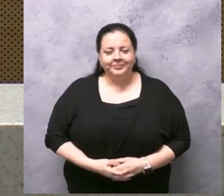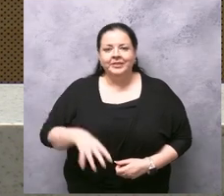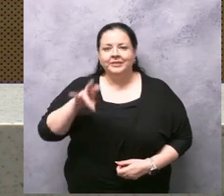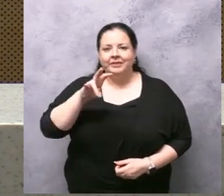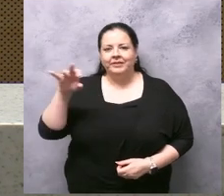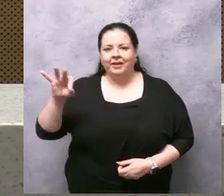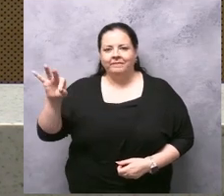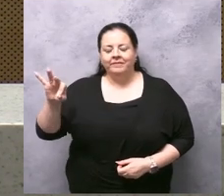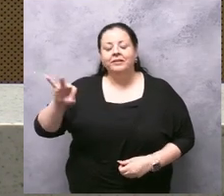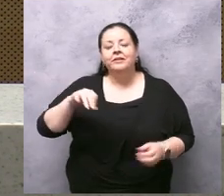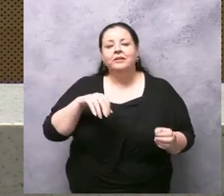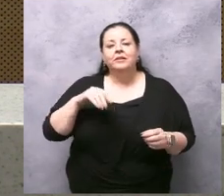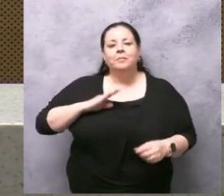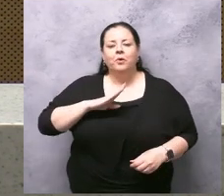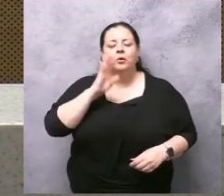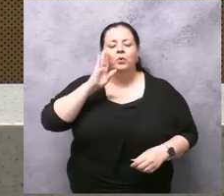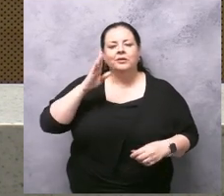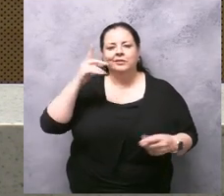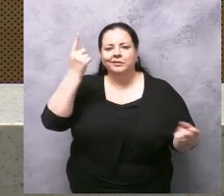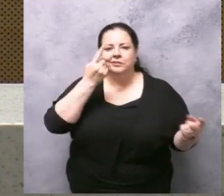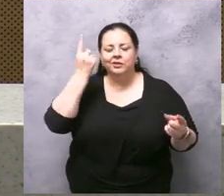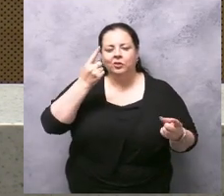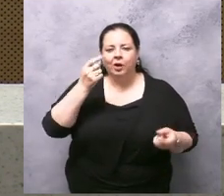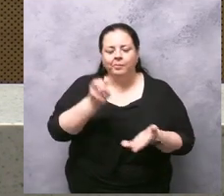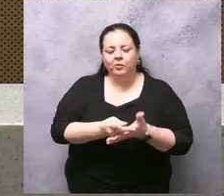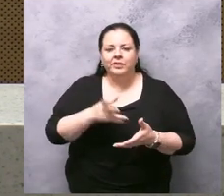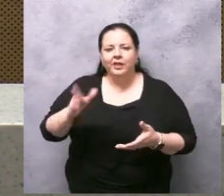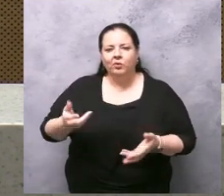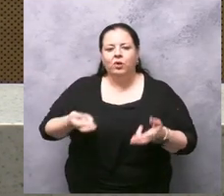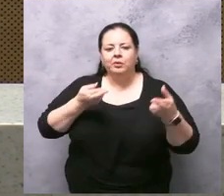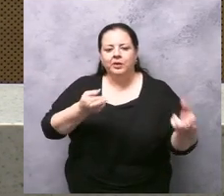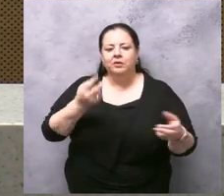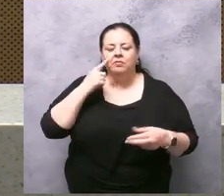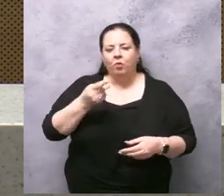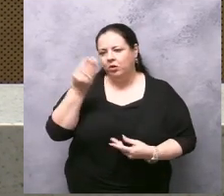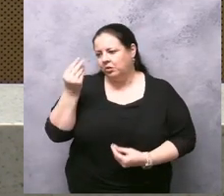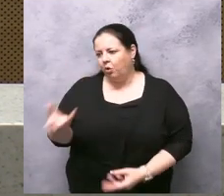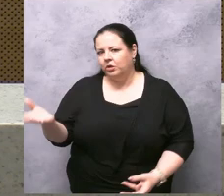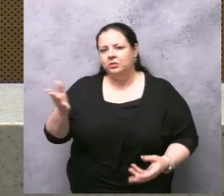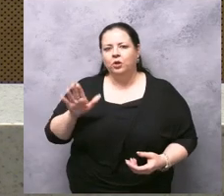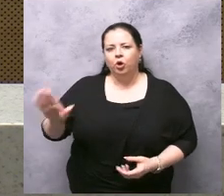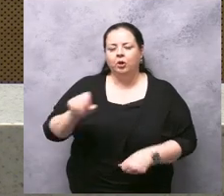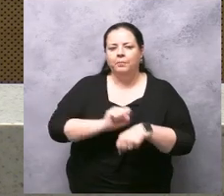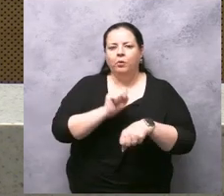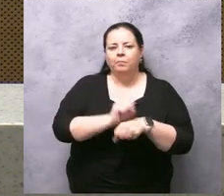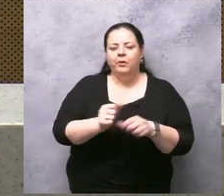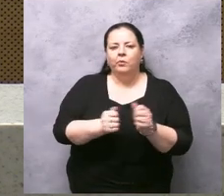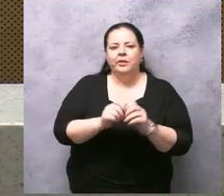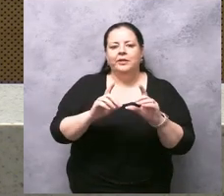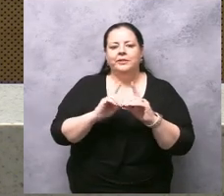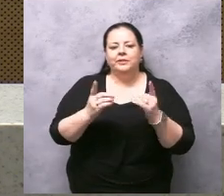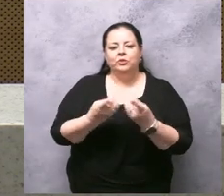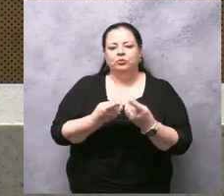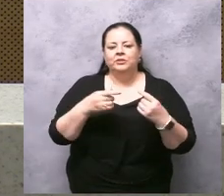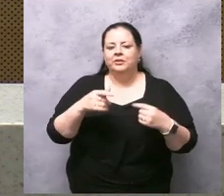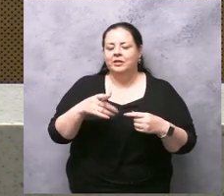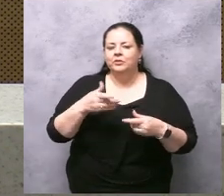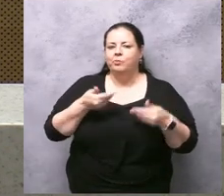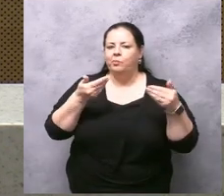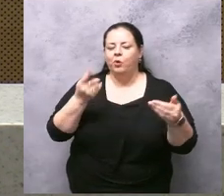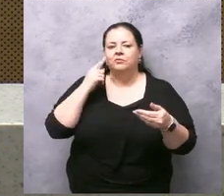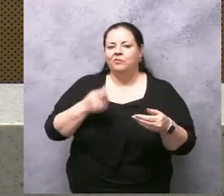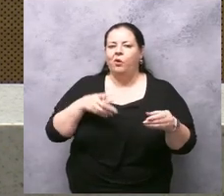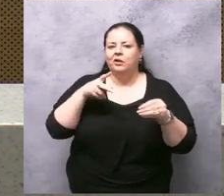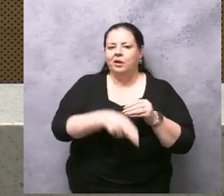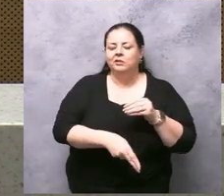7F, the board will consider approving the superintendent's recommendation to give notice to the individual listed here. Her employment with the district under probationary contract is proposed for termination.